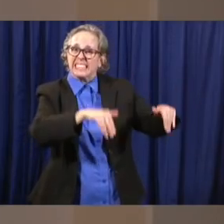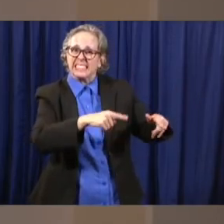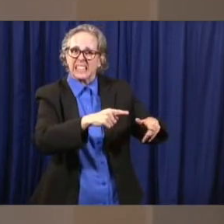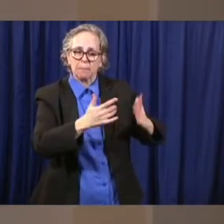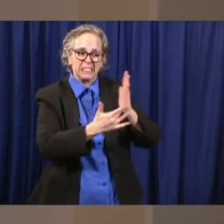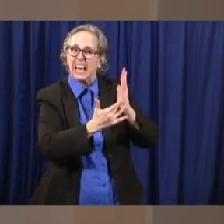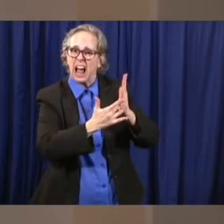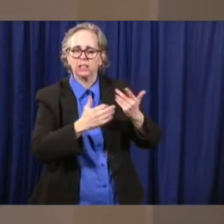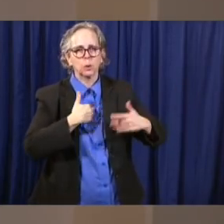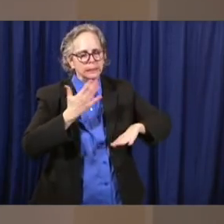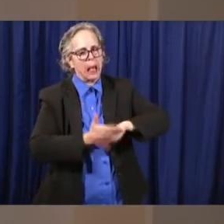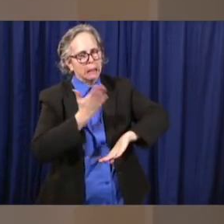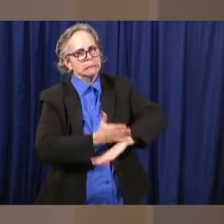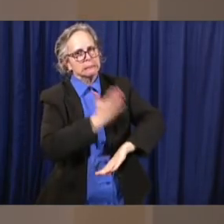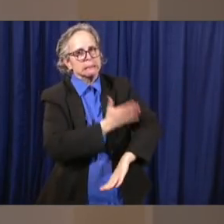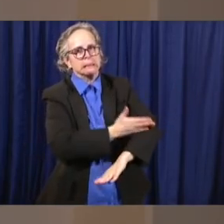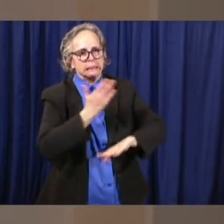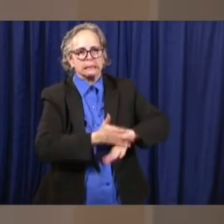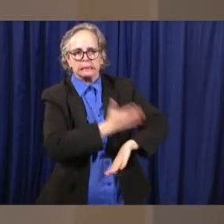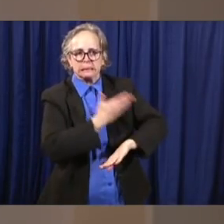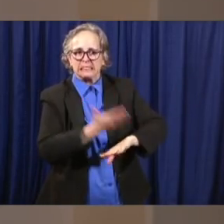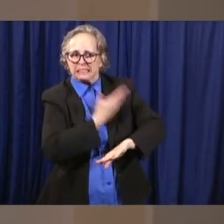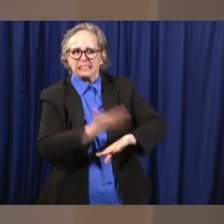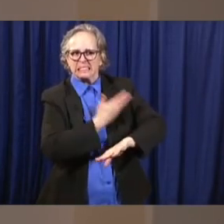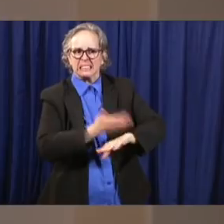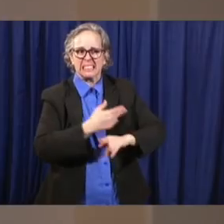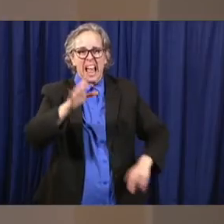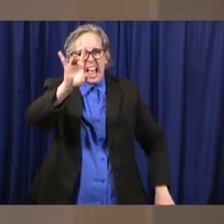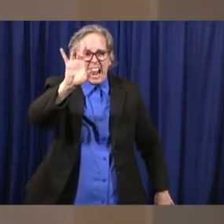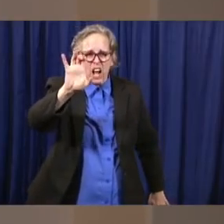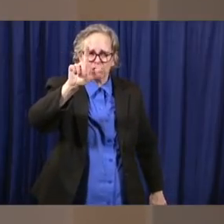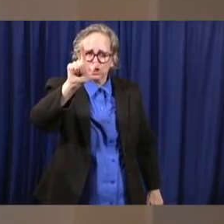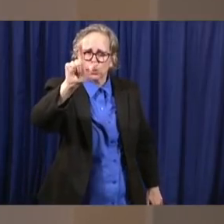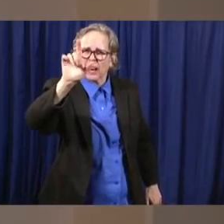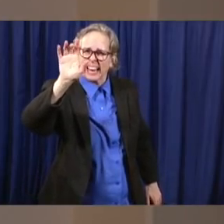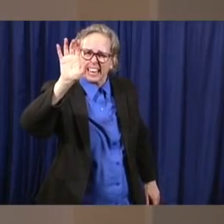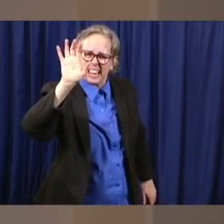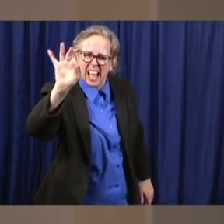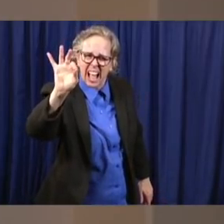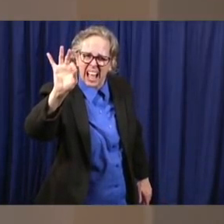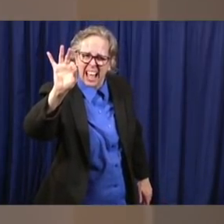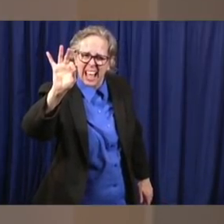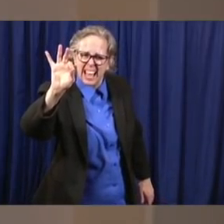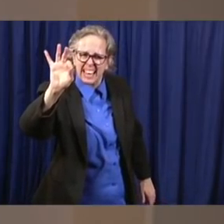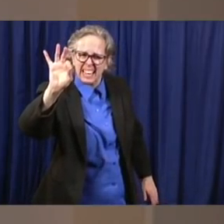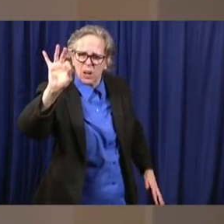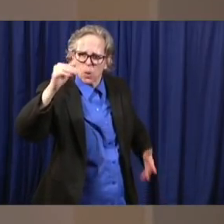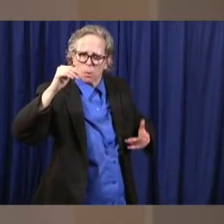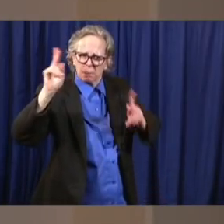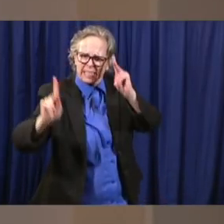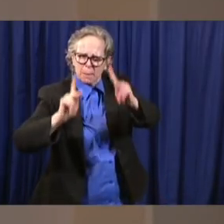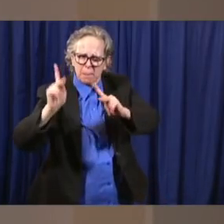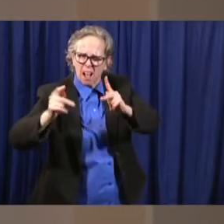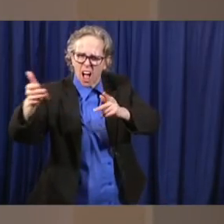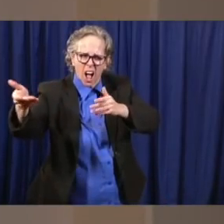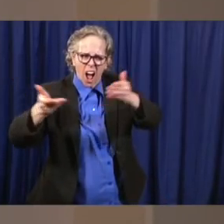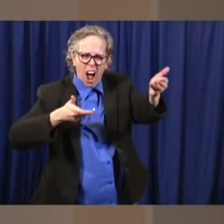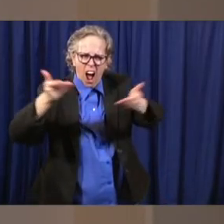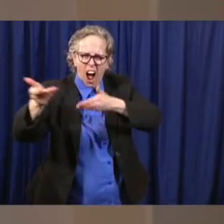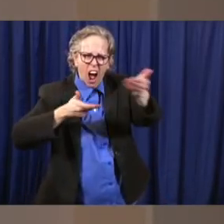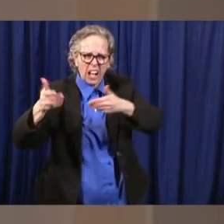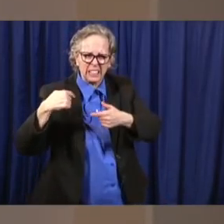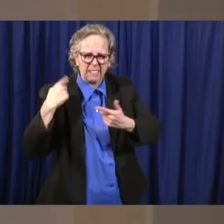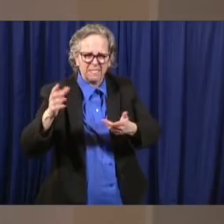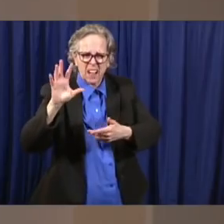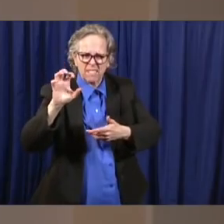currently 829 employees. They've added over 500 employees, I think it is, since we started with